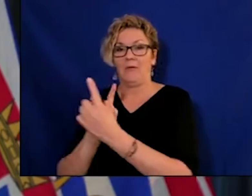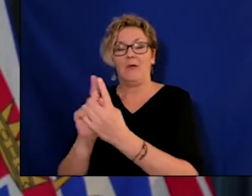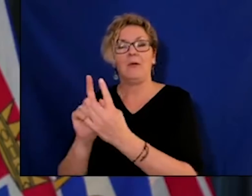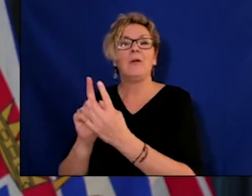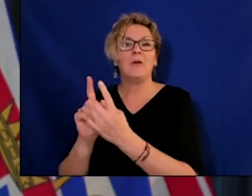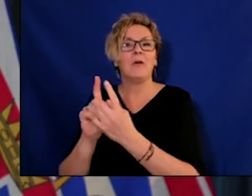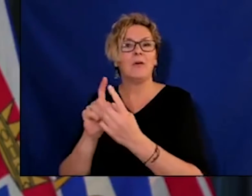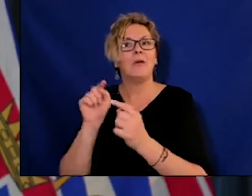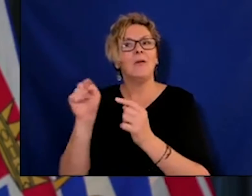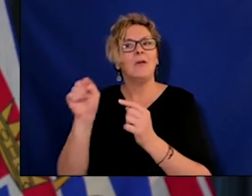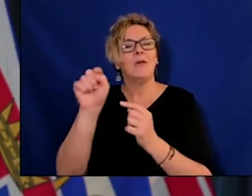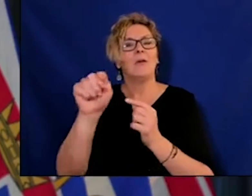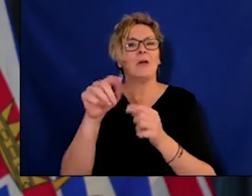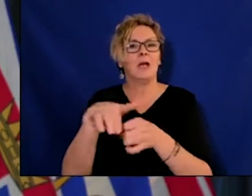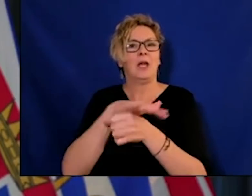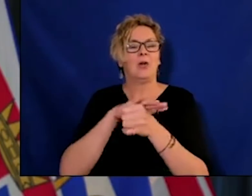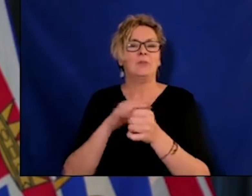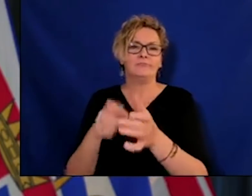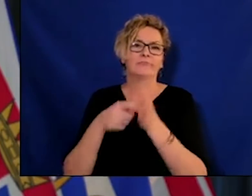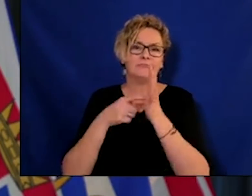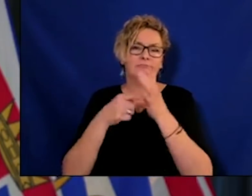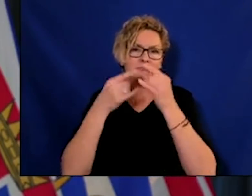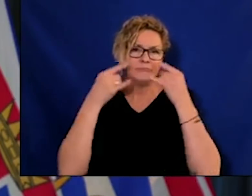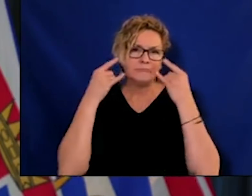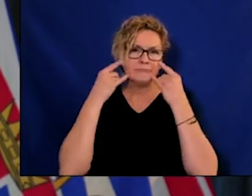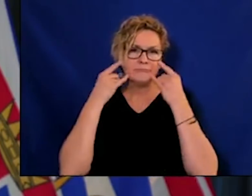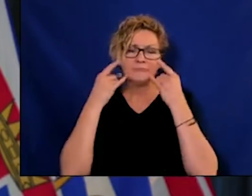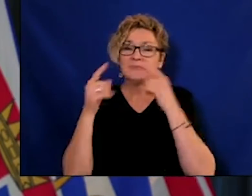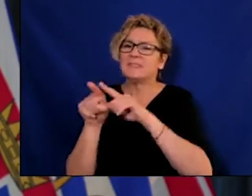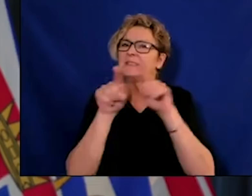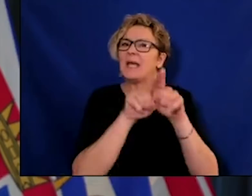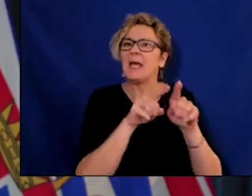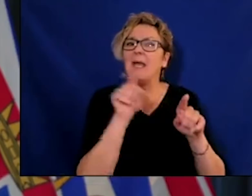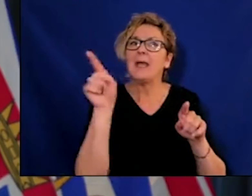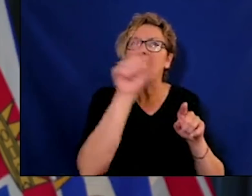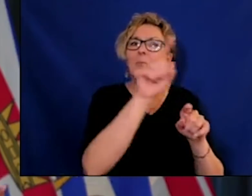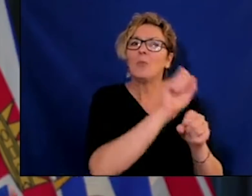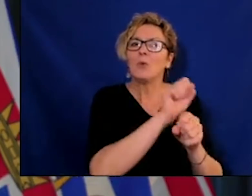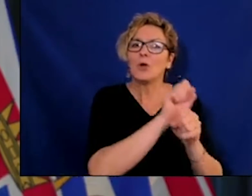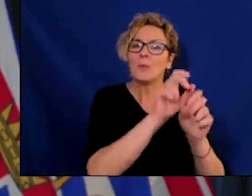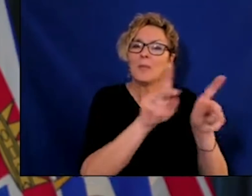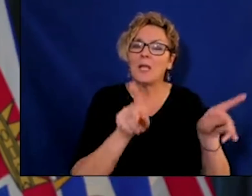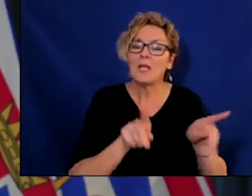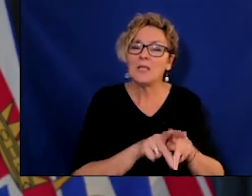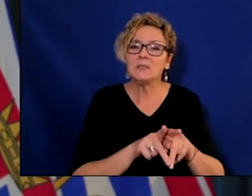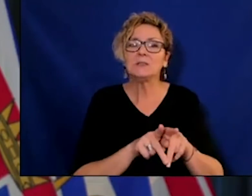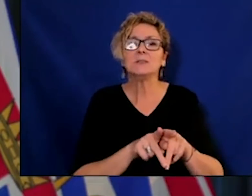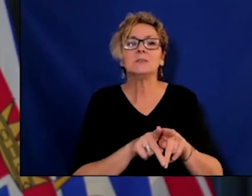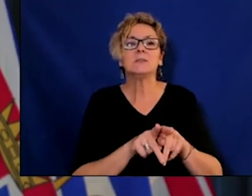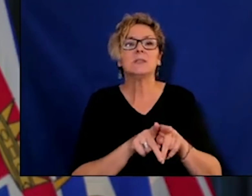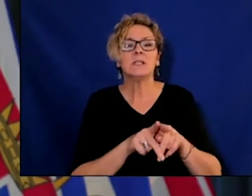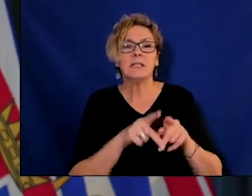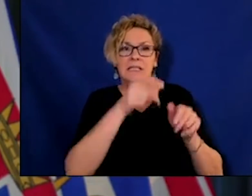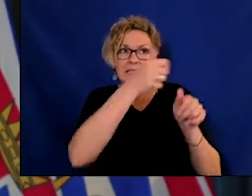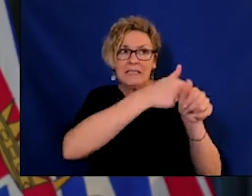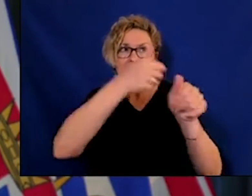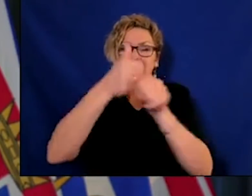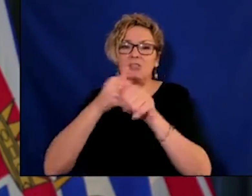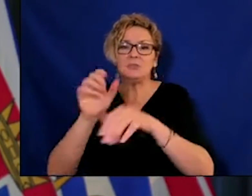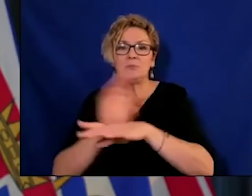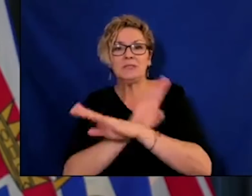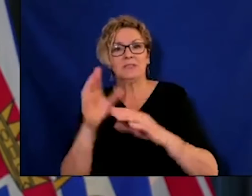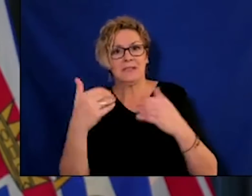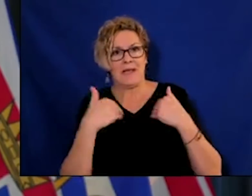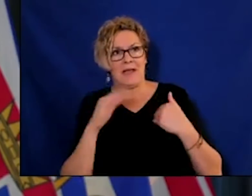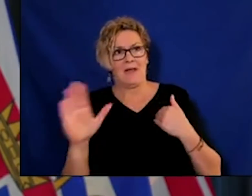to other workplaces where you have plans in place for how you manage within your workspace, not